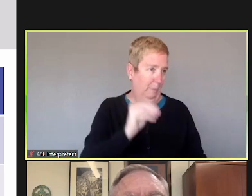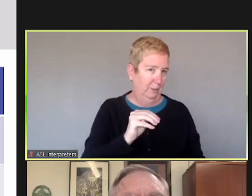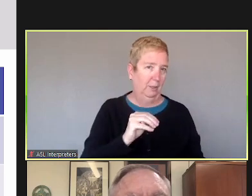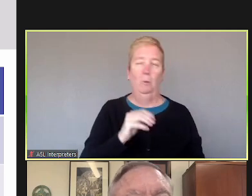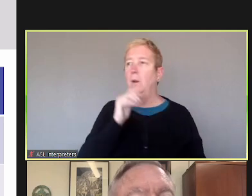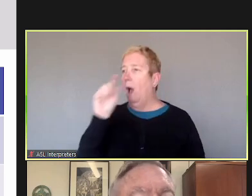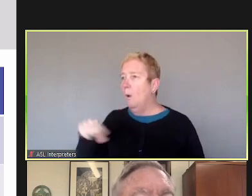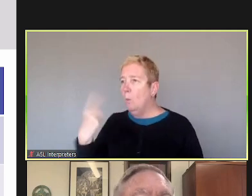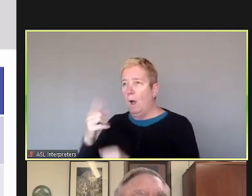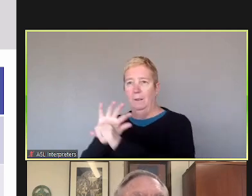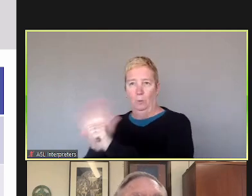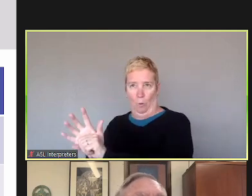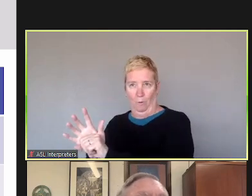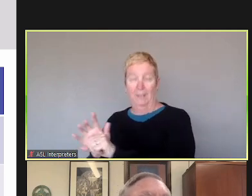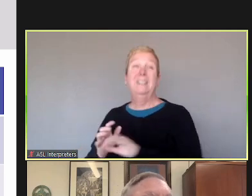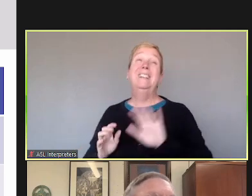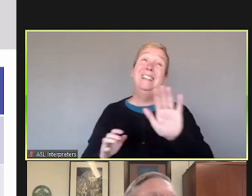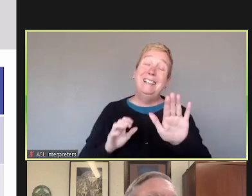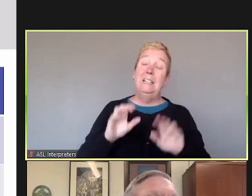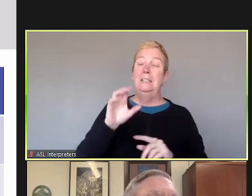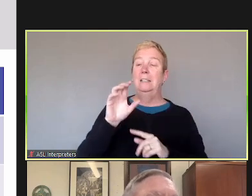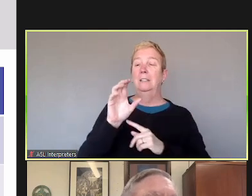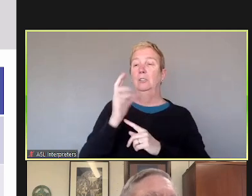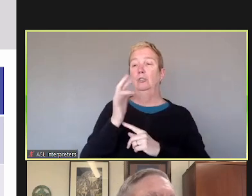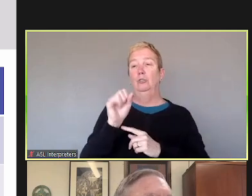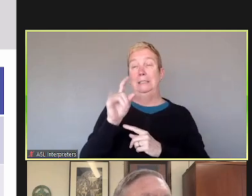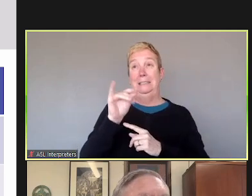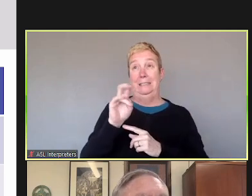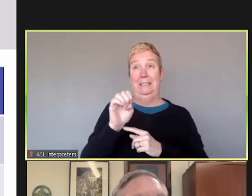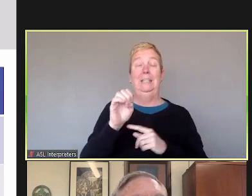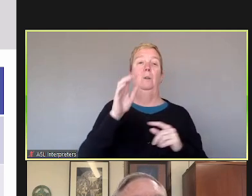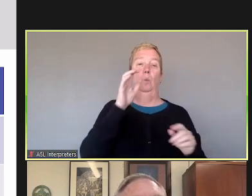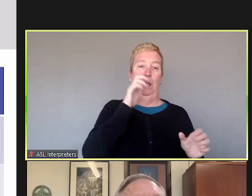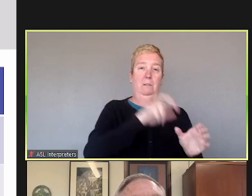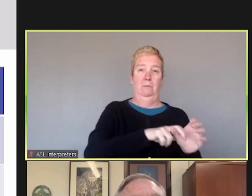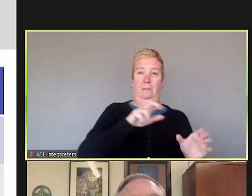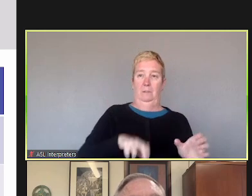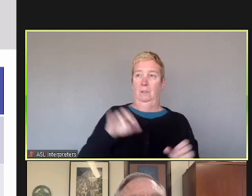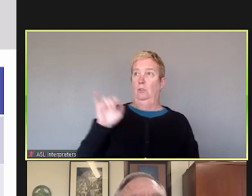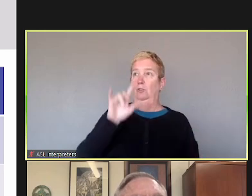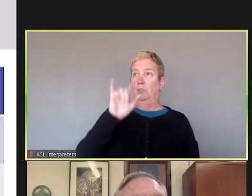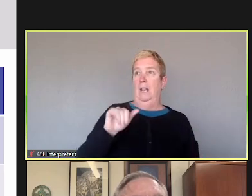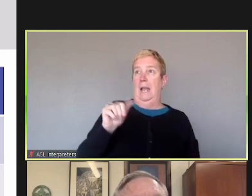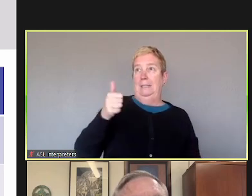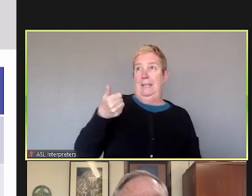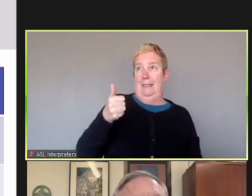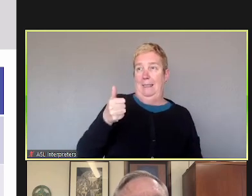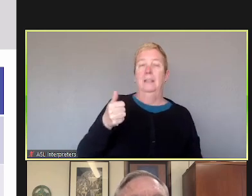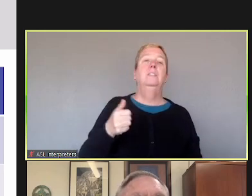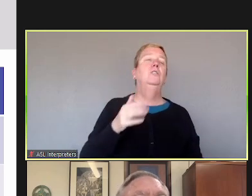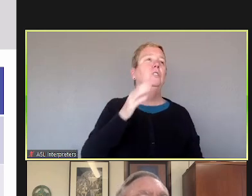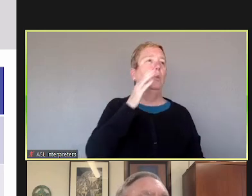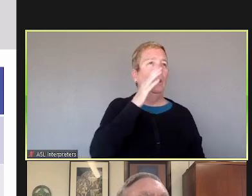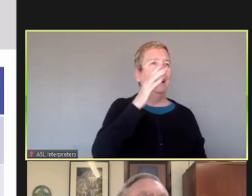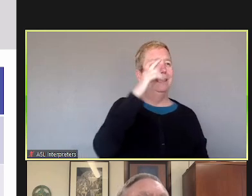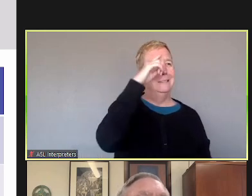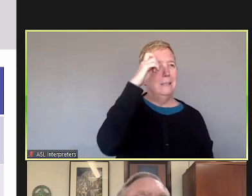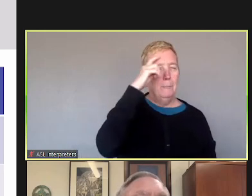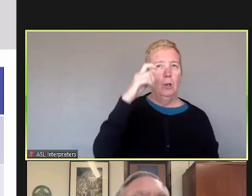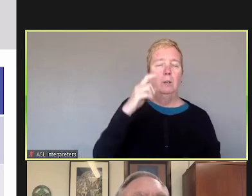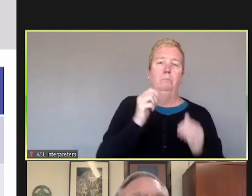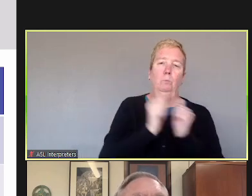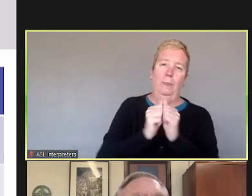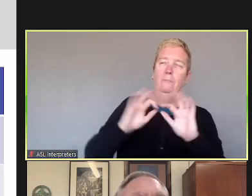COVID. Christine's going to be leaving the department on July 10th. She's going to spend the summer with her family.